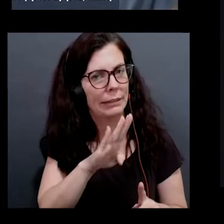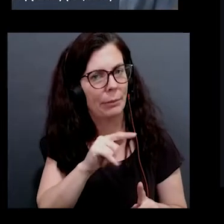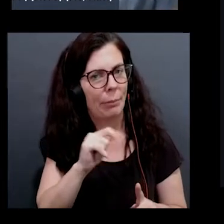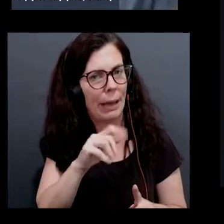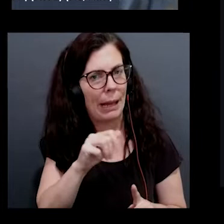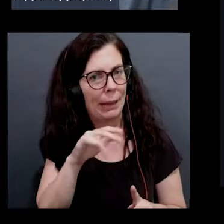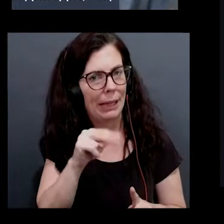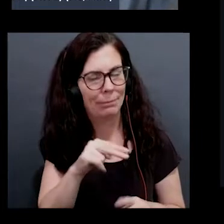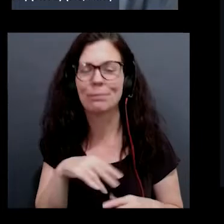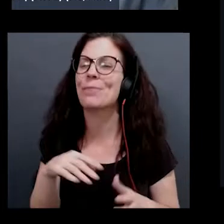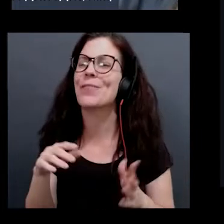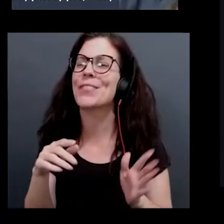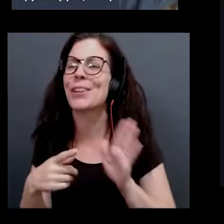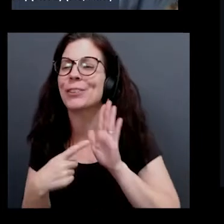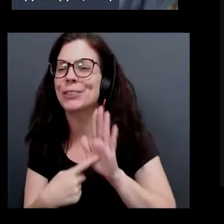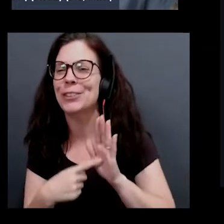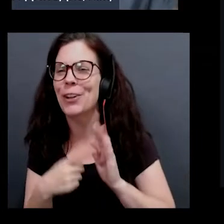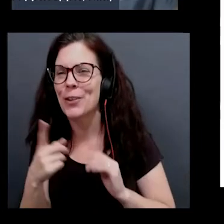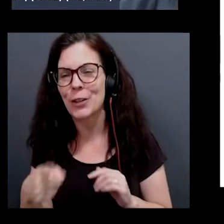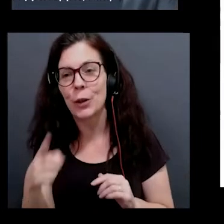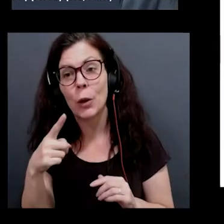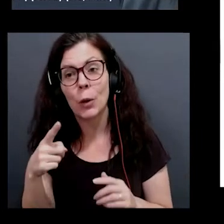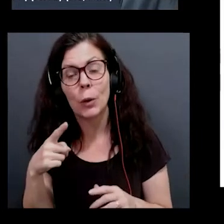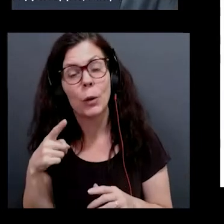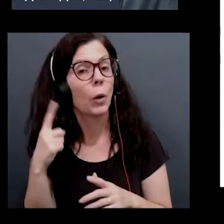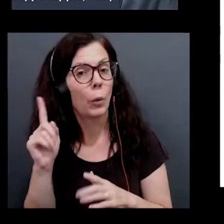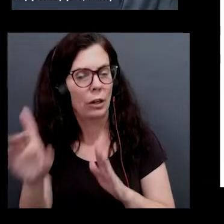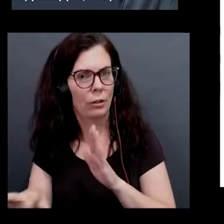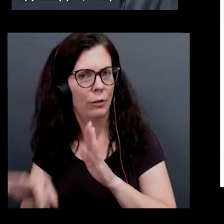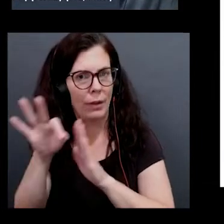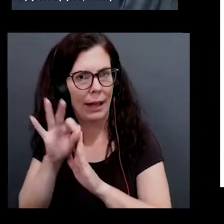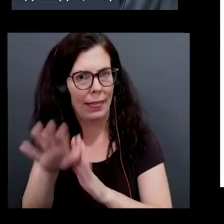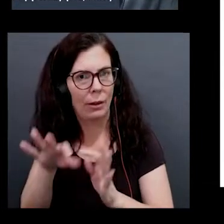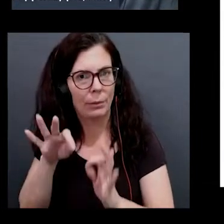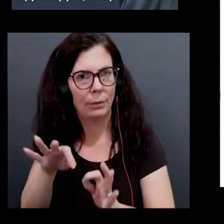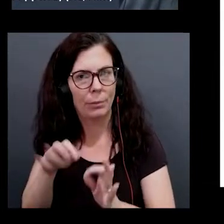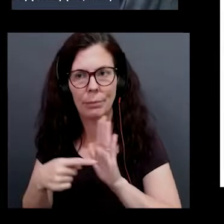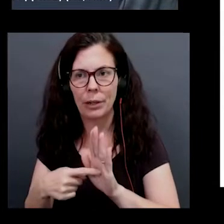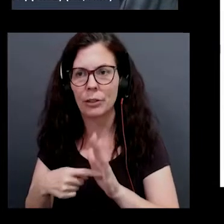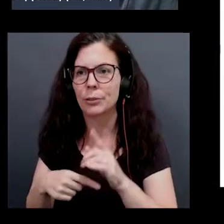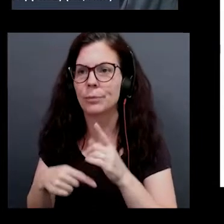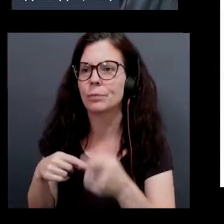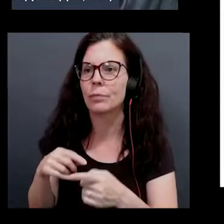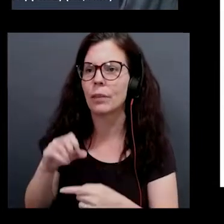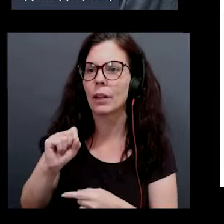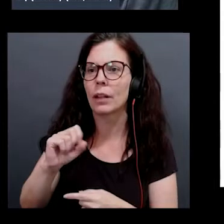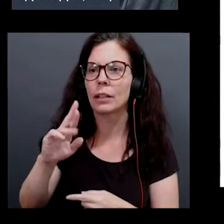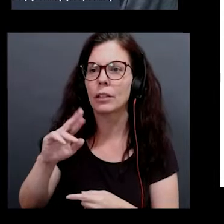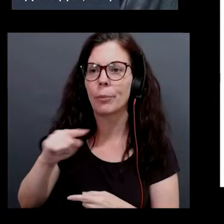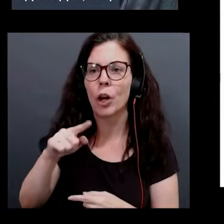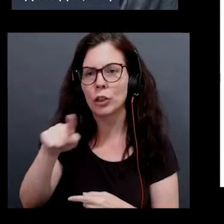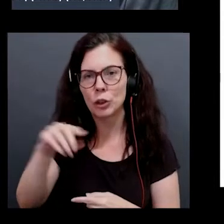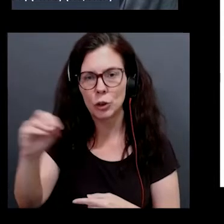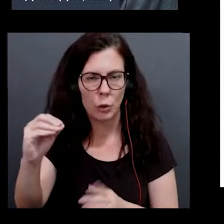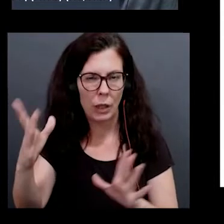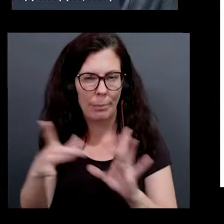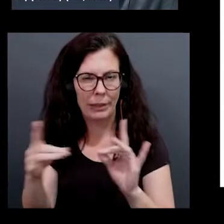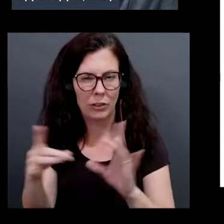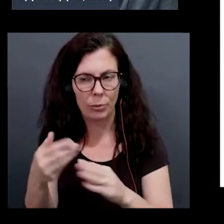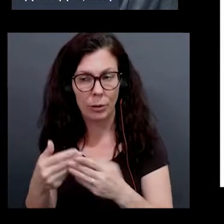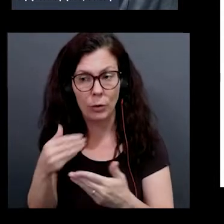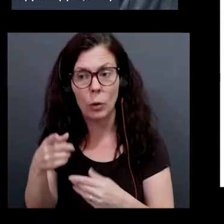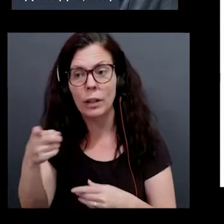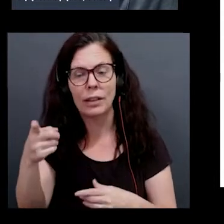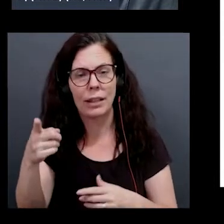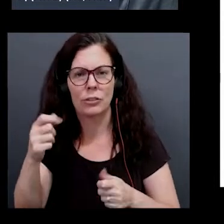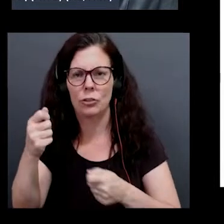just to show you where you can find our optimized model. So this is SparseZoo, as I mentioned before. This is where you can find a whole